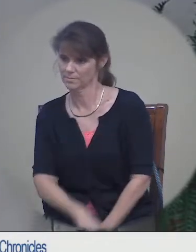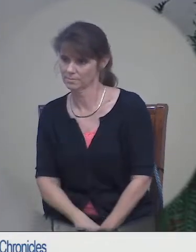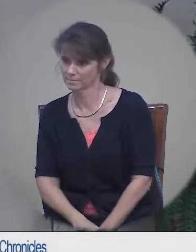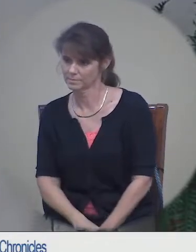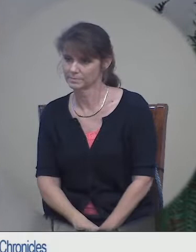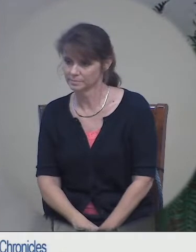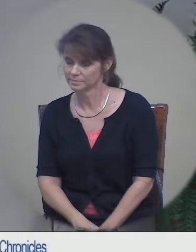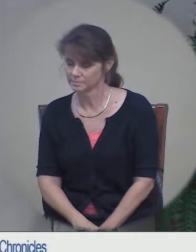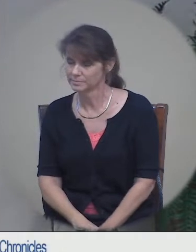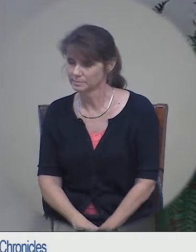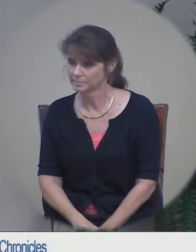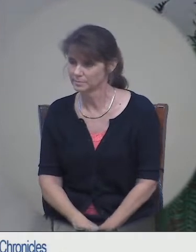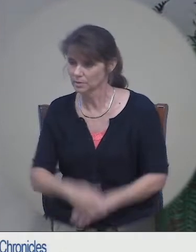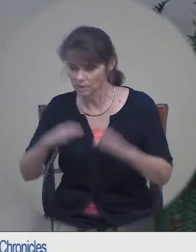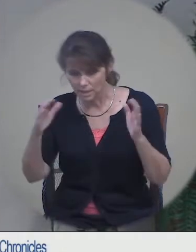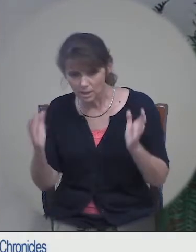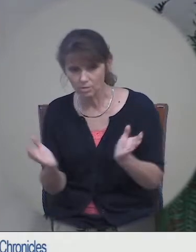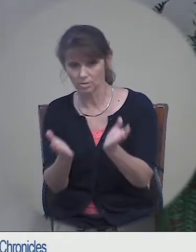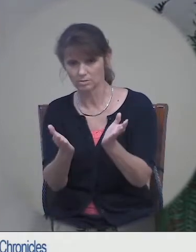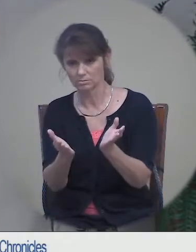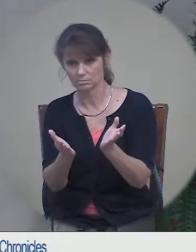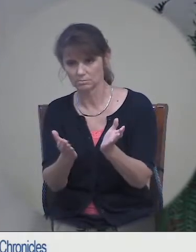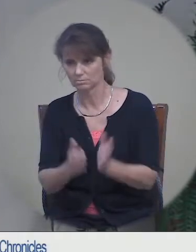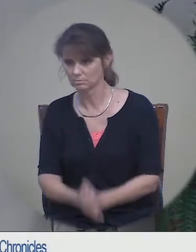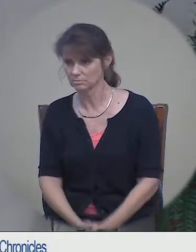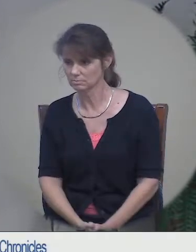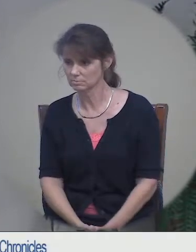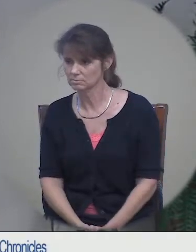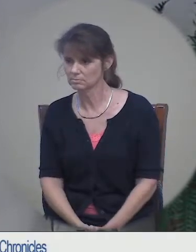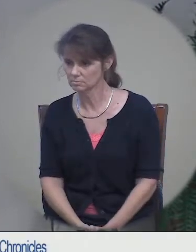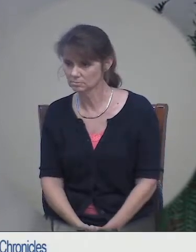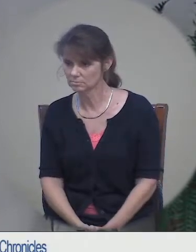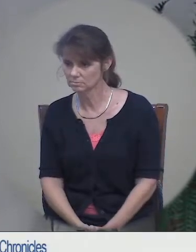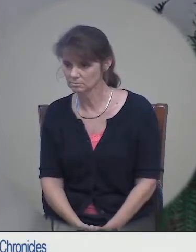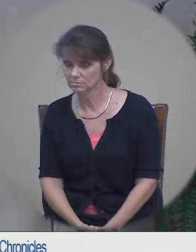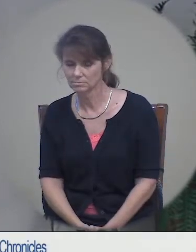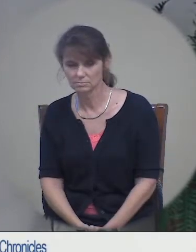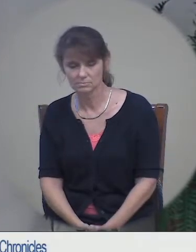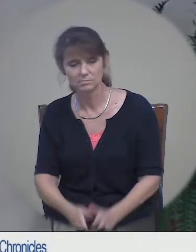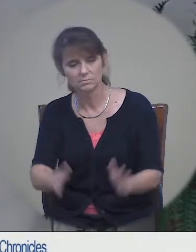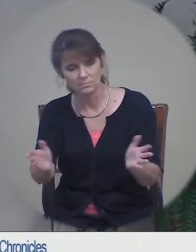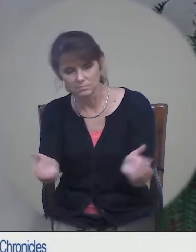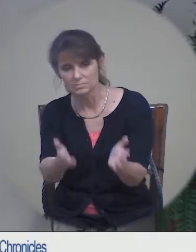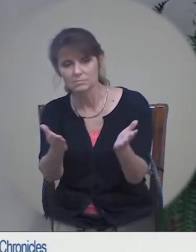fight. Whatever the case may be, sons, do not be negligent.